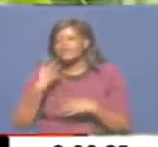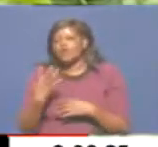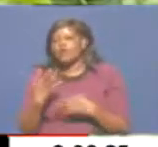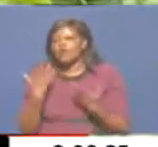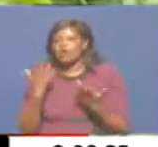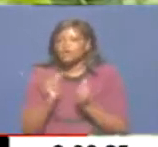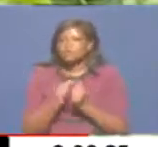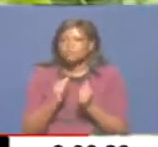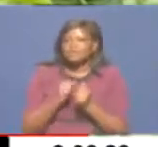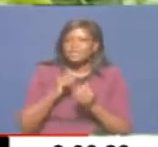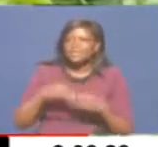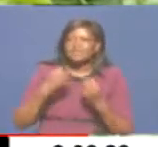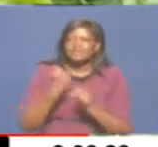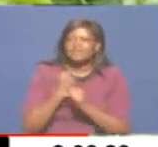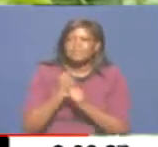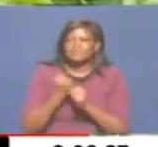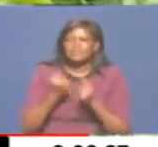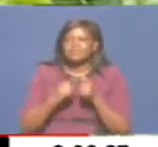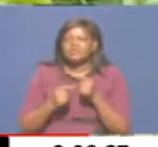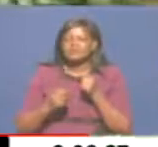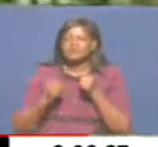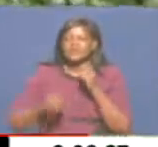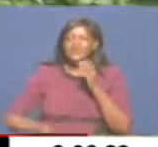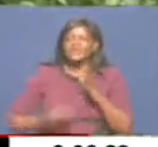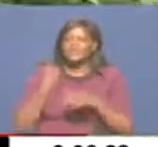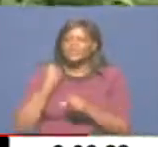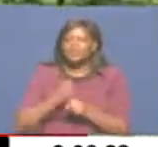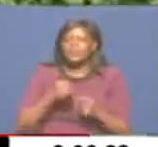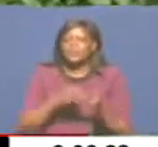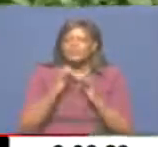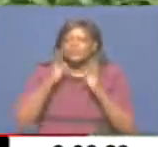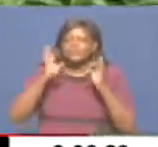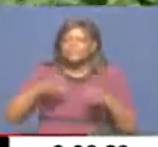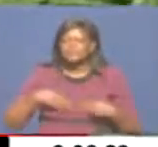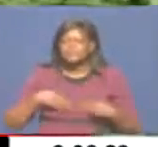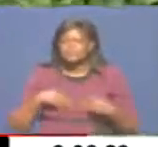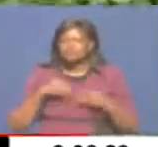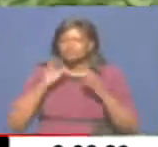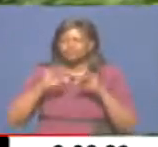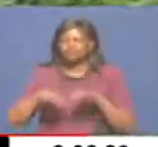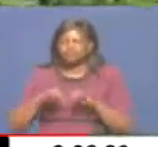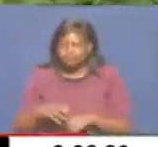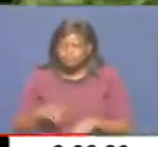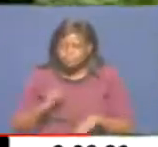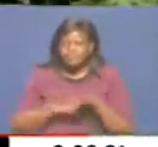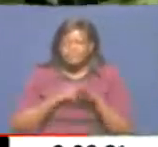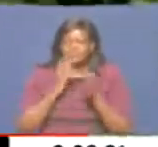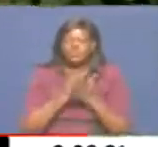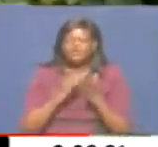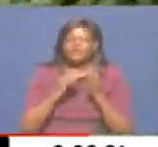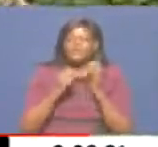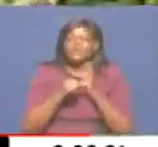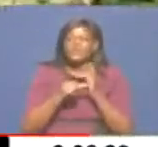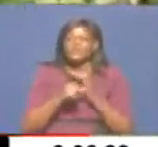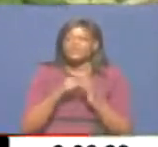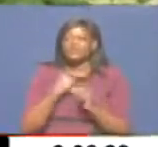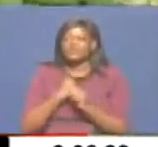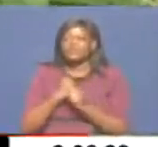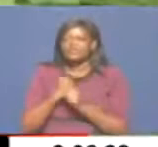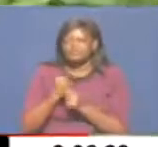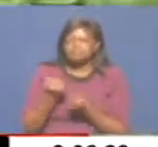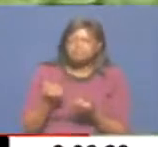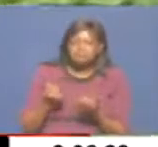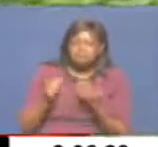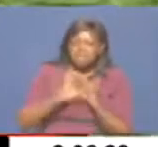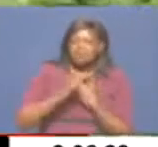wenye nimewapea kazi so bado tuna create job opportunity tukikubali kulima. With scarcity of jobs in the country, it is indeed encouraging to see